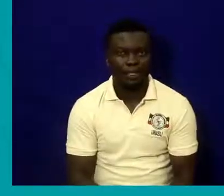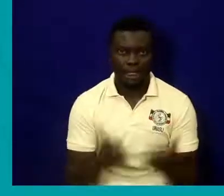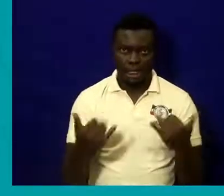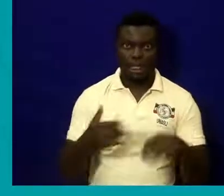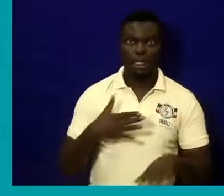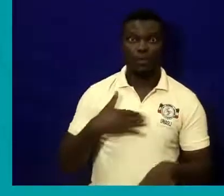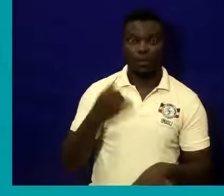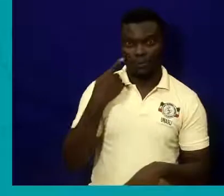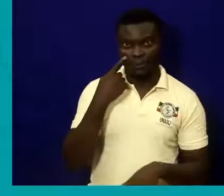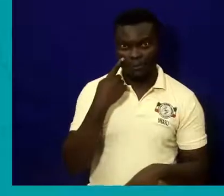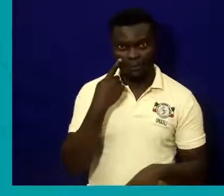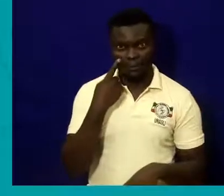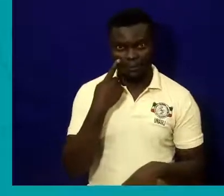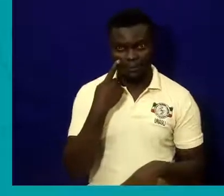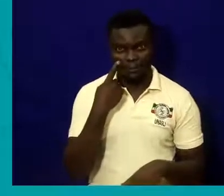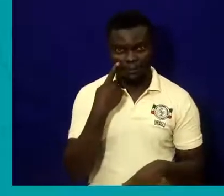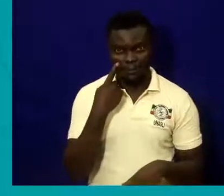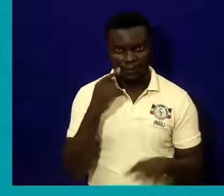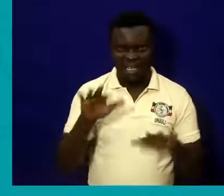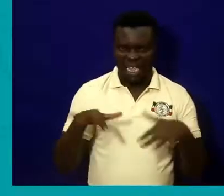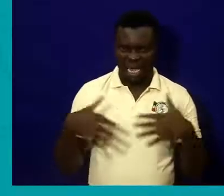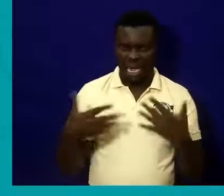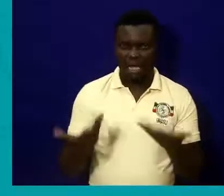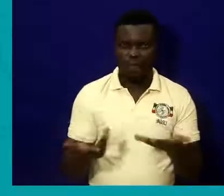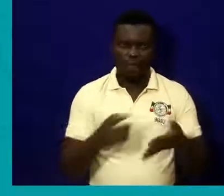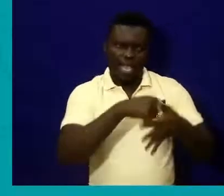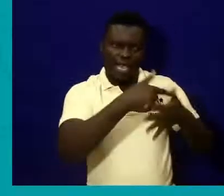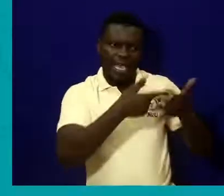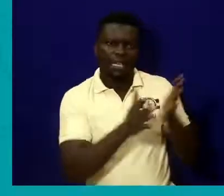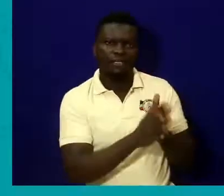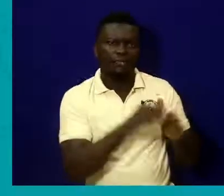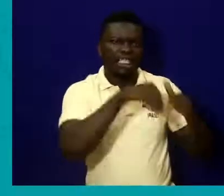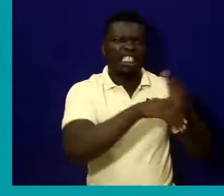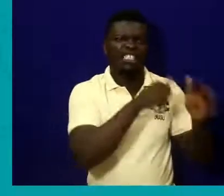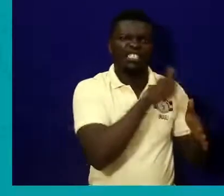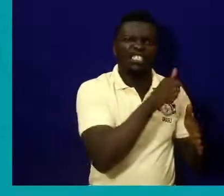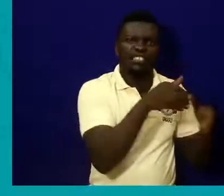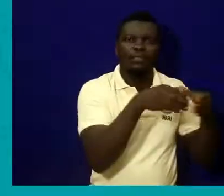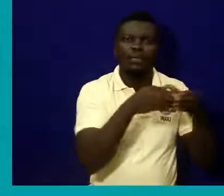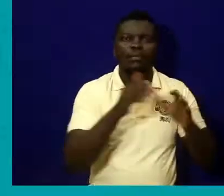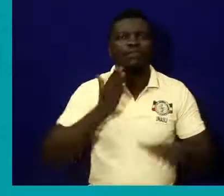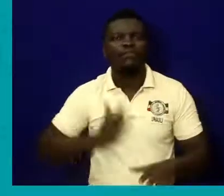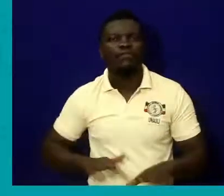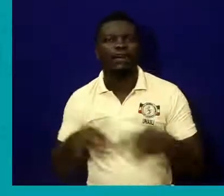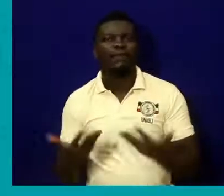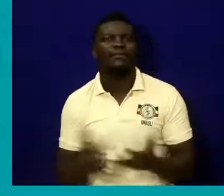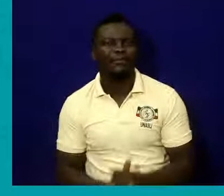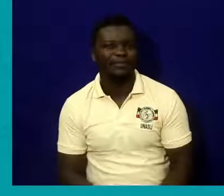We are going to see how do elements in each group behave.